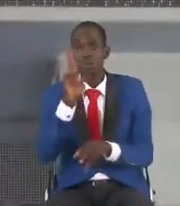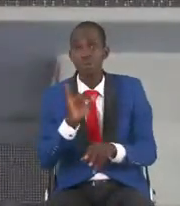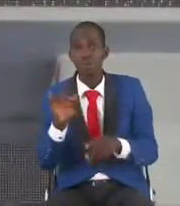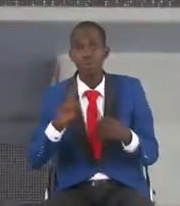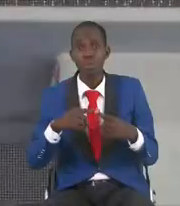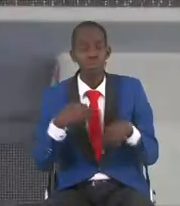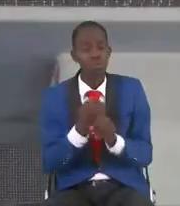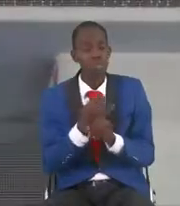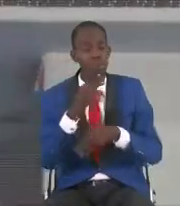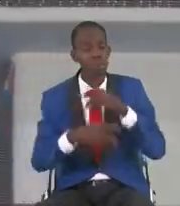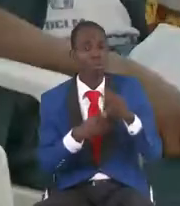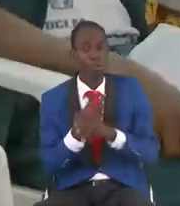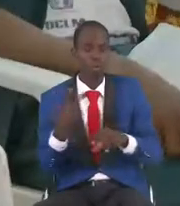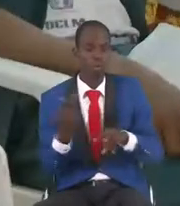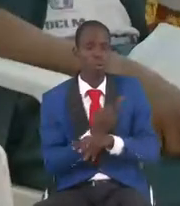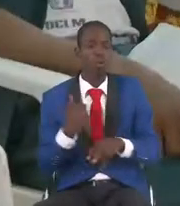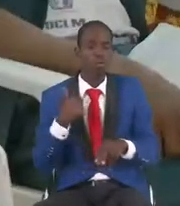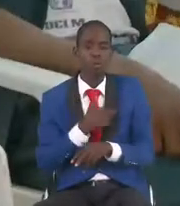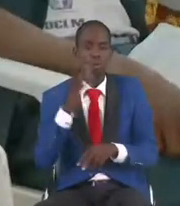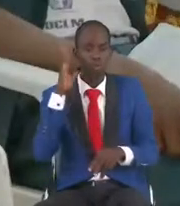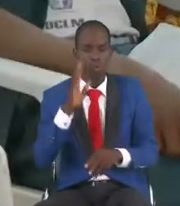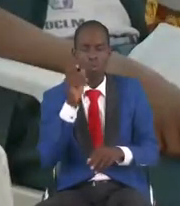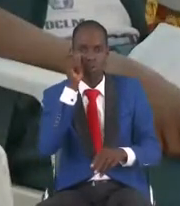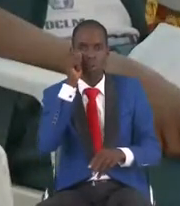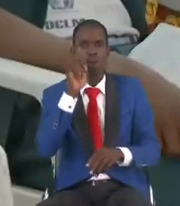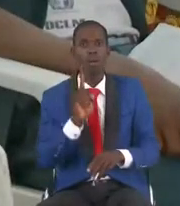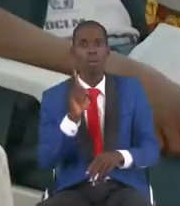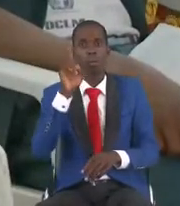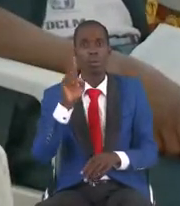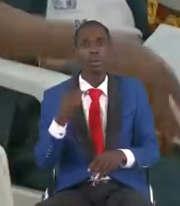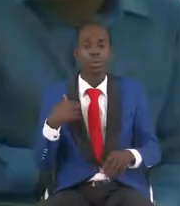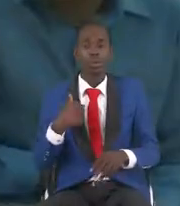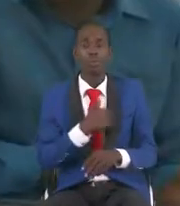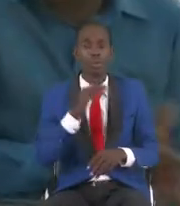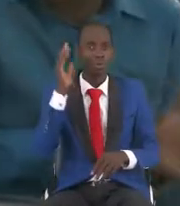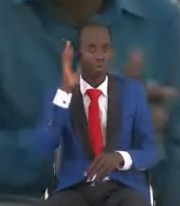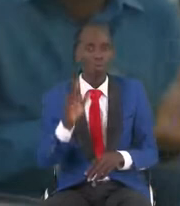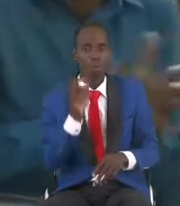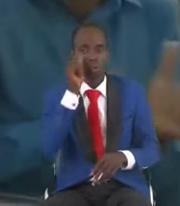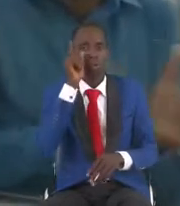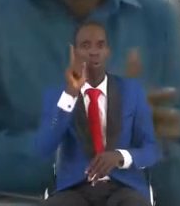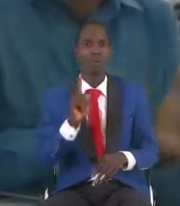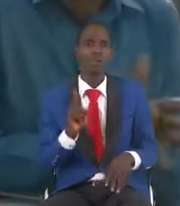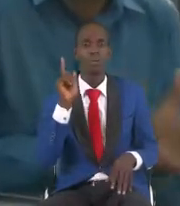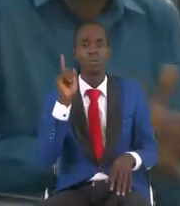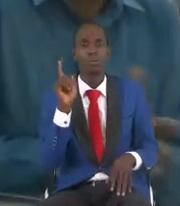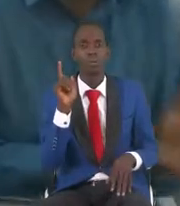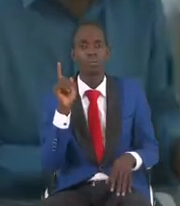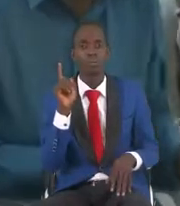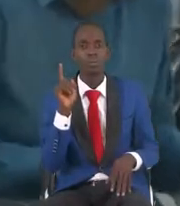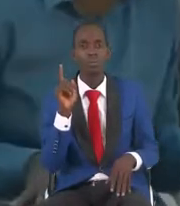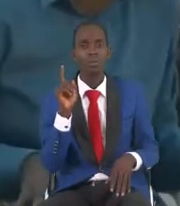worse? We're going to rise up. Amen. Somebody there, we're going to rise up. Amen. Anything at